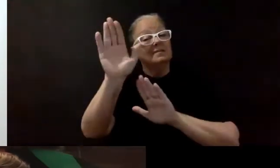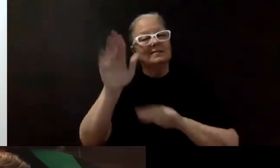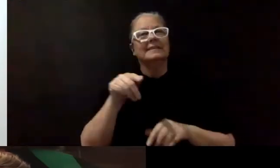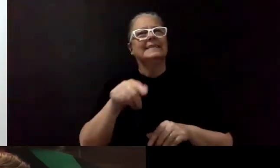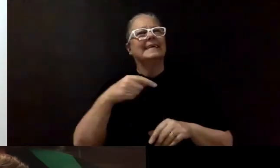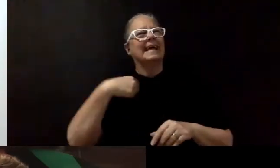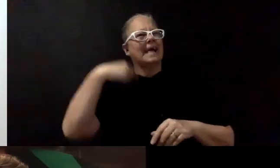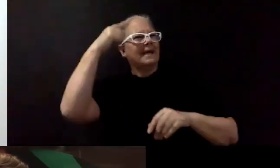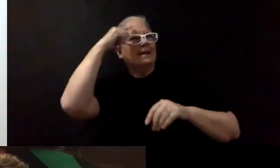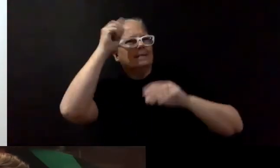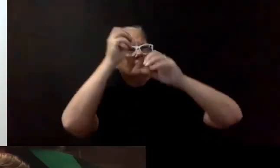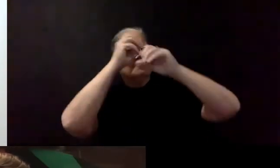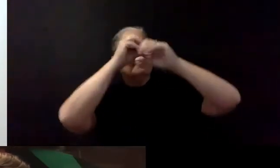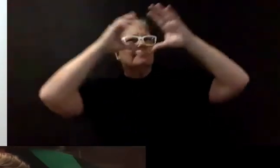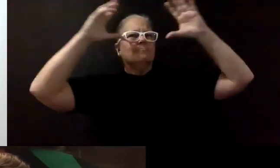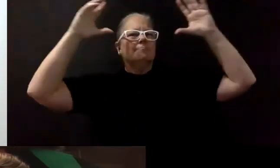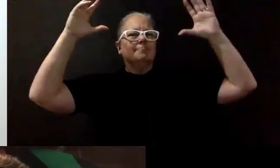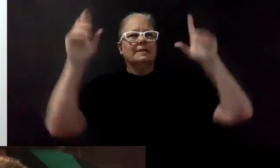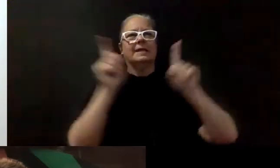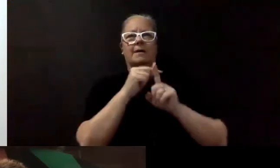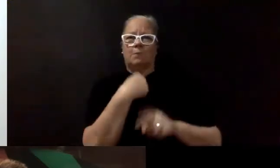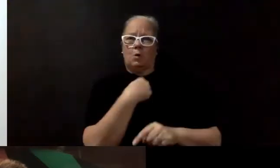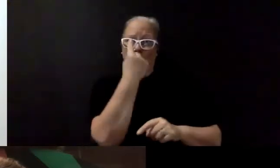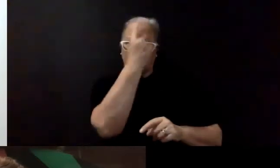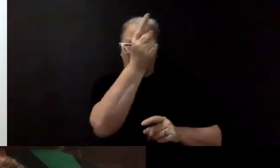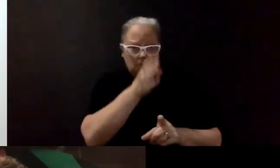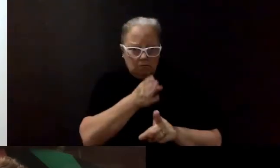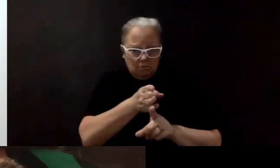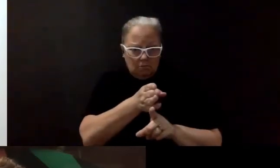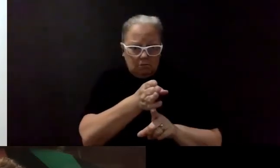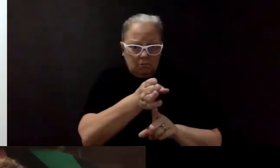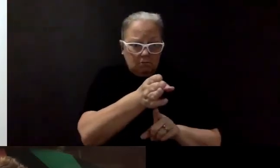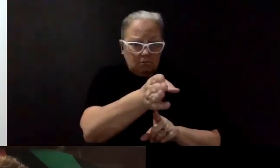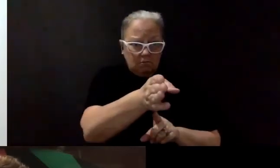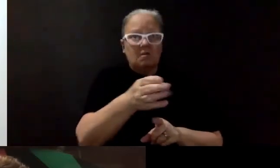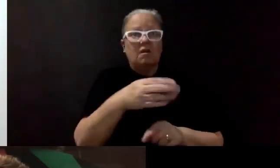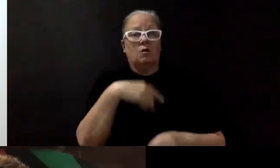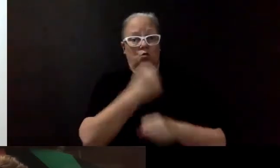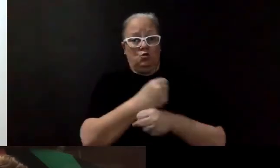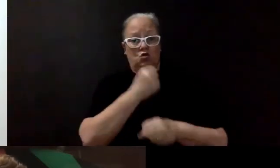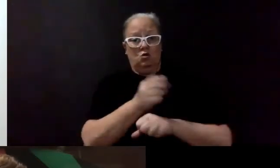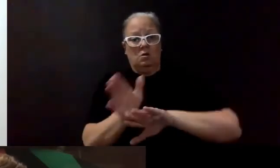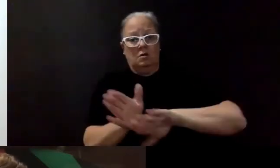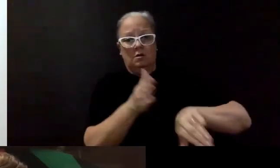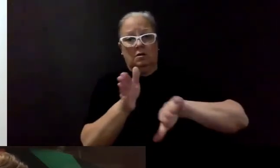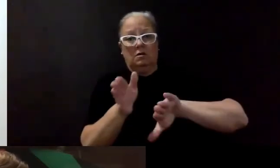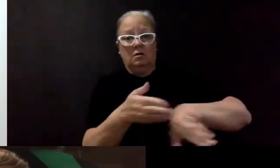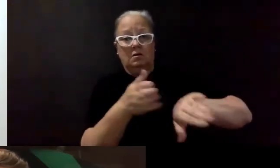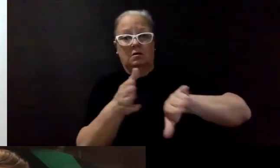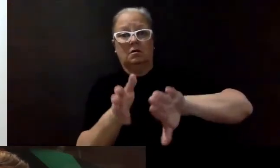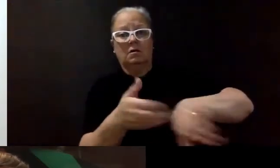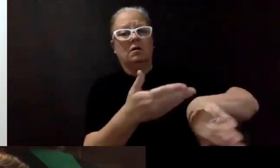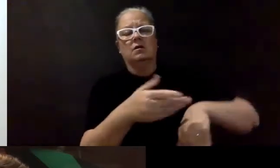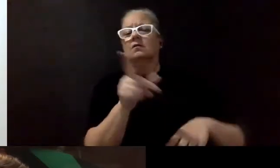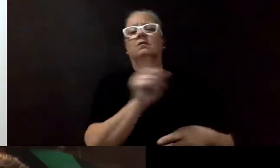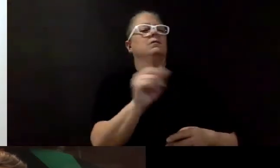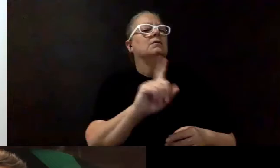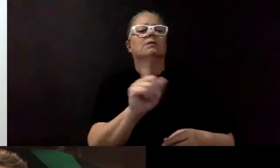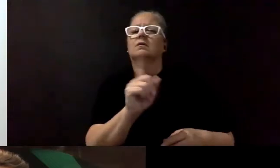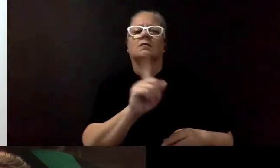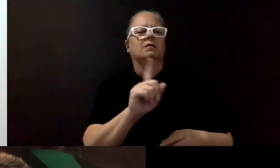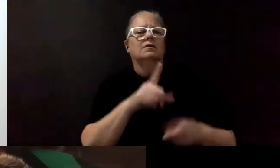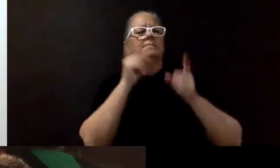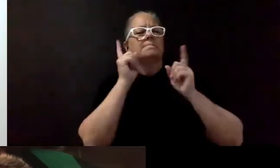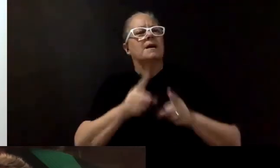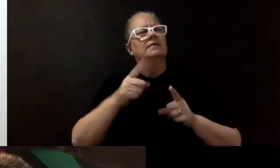single business model that does this and does that. It's a vision and a